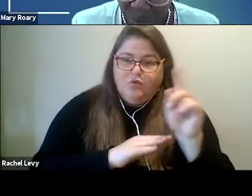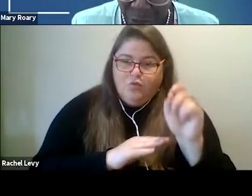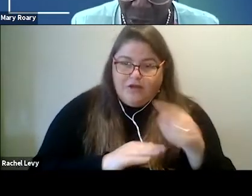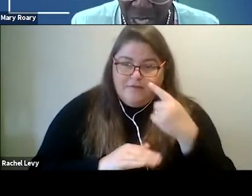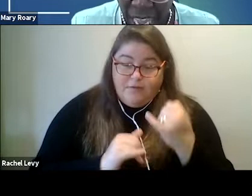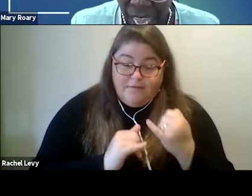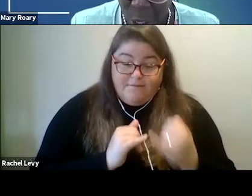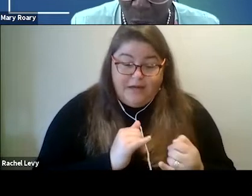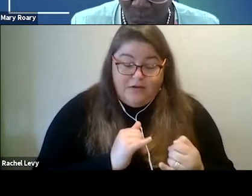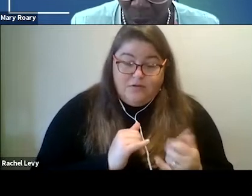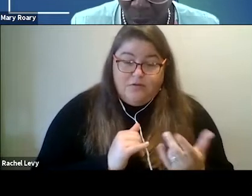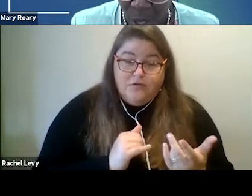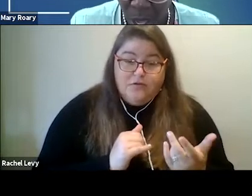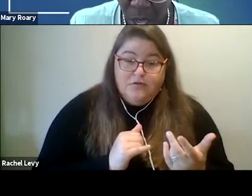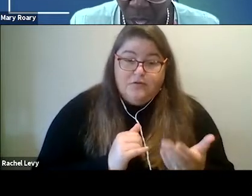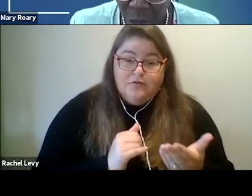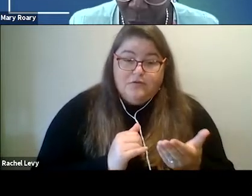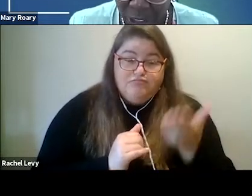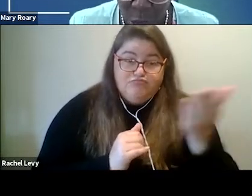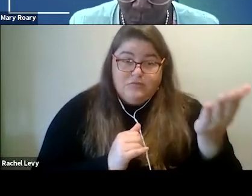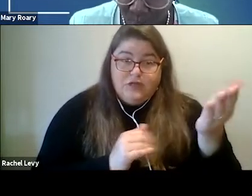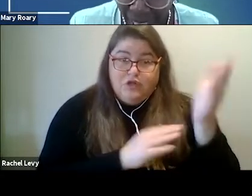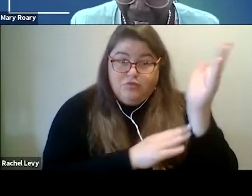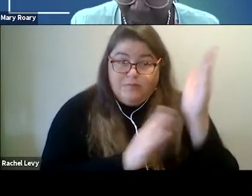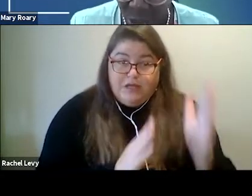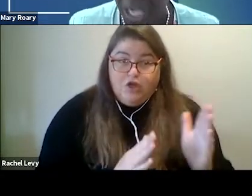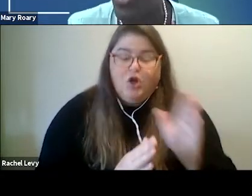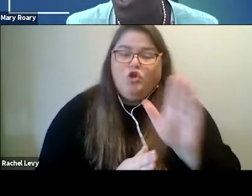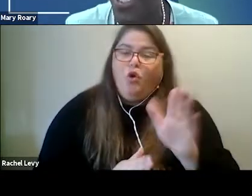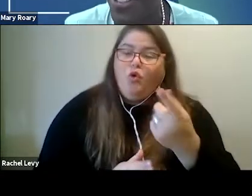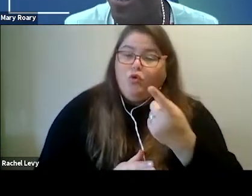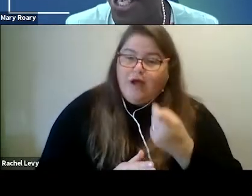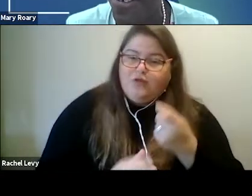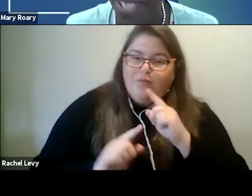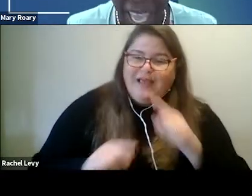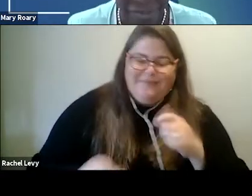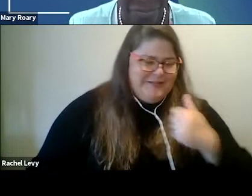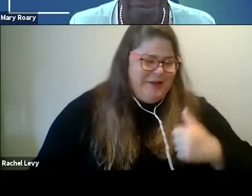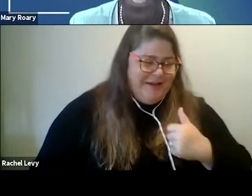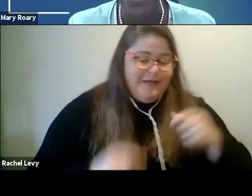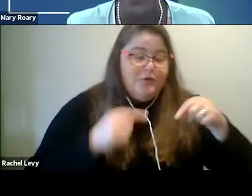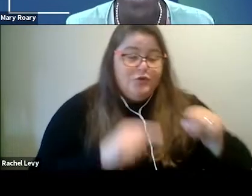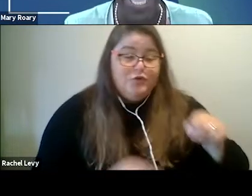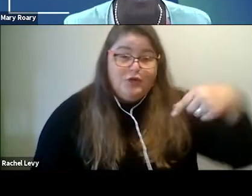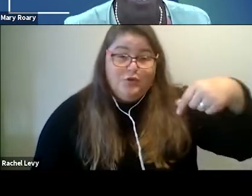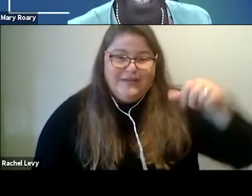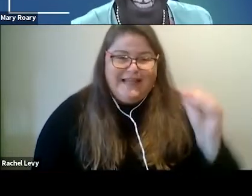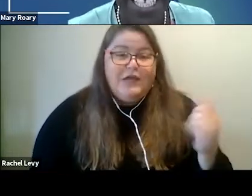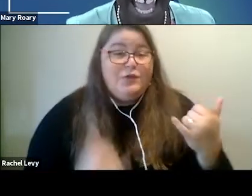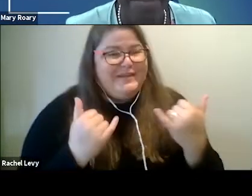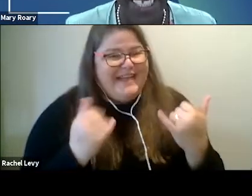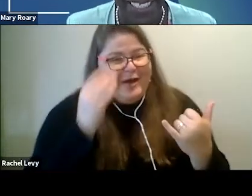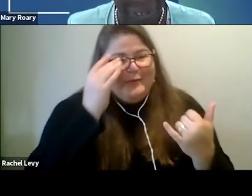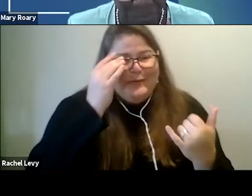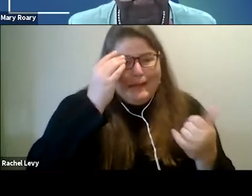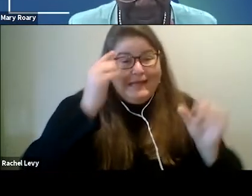the speakers, and your questions will be answered, during the Q&A. Now, next